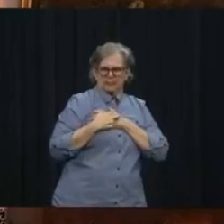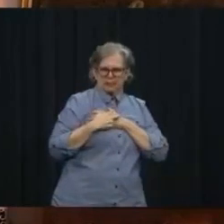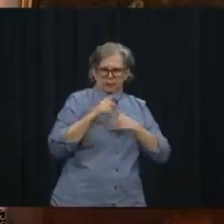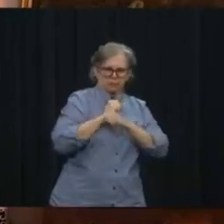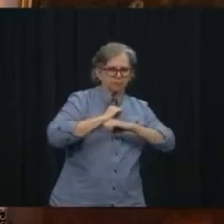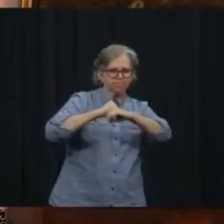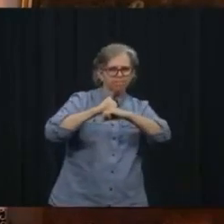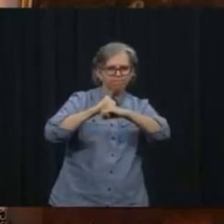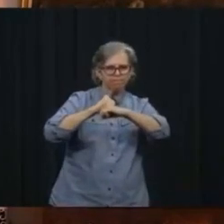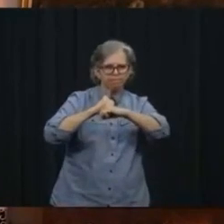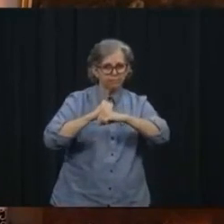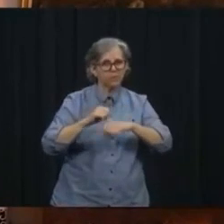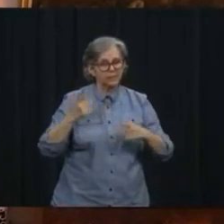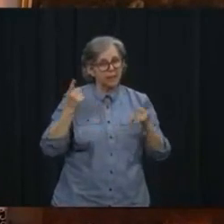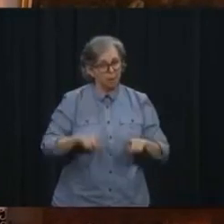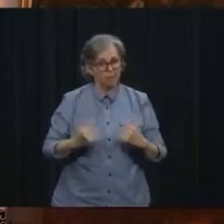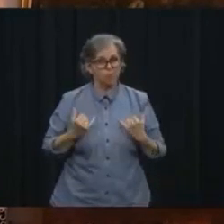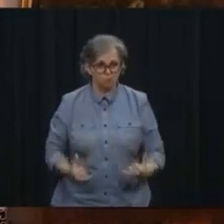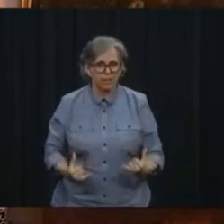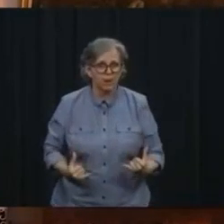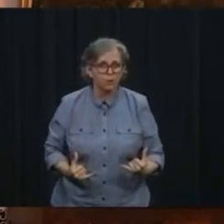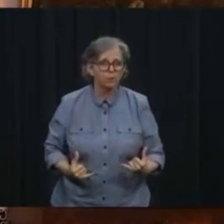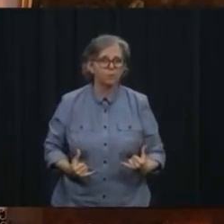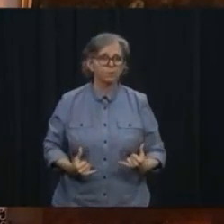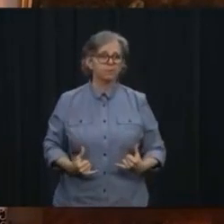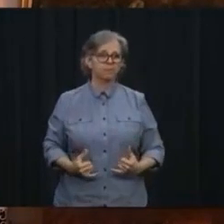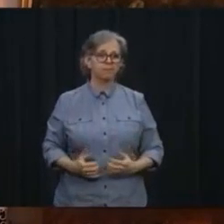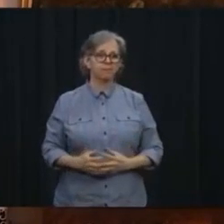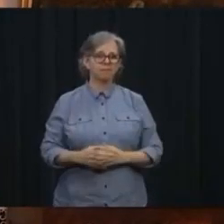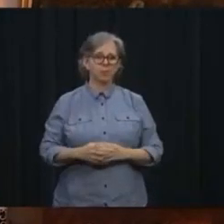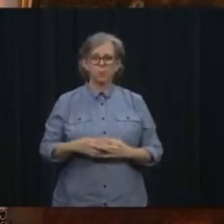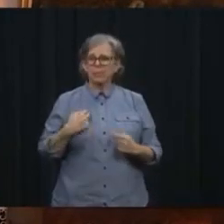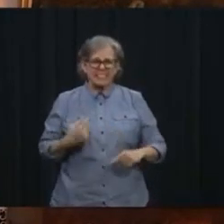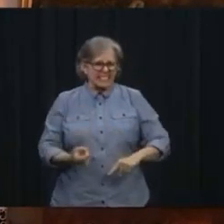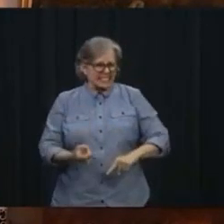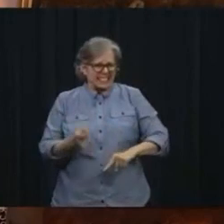ourselves, our families, and everyone else in Ohio.